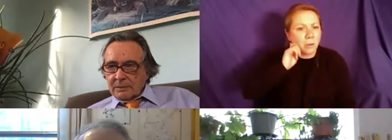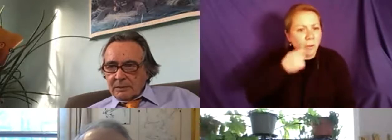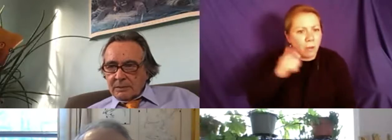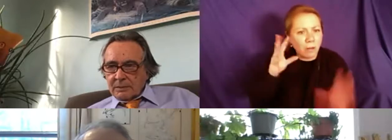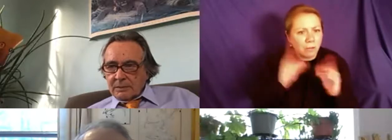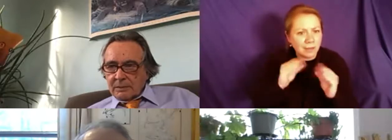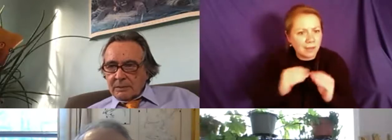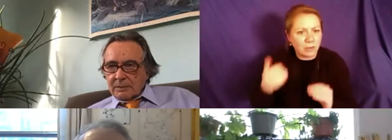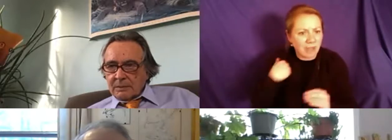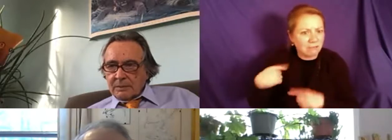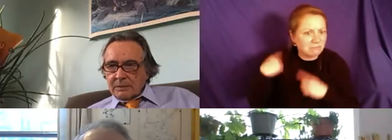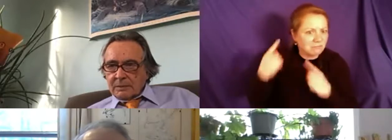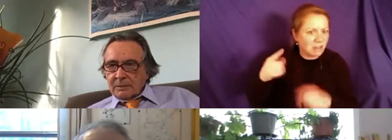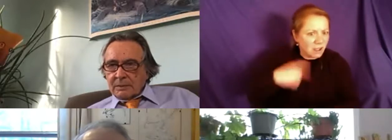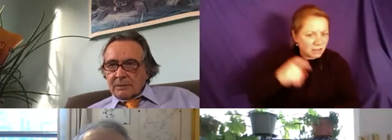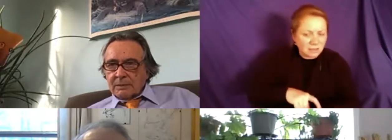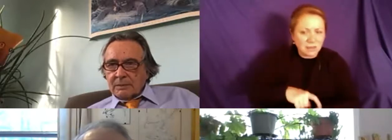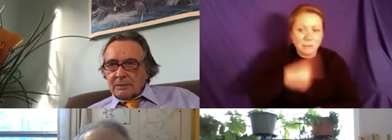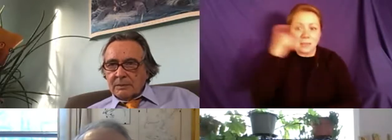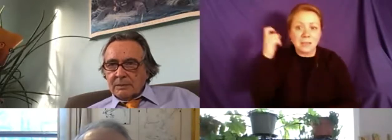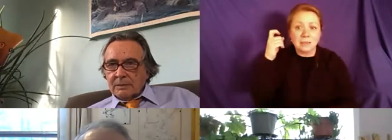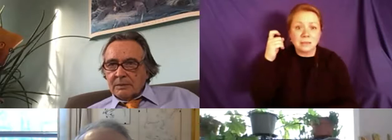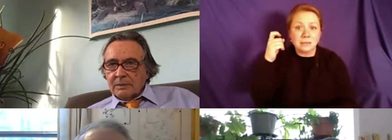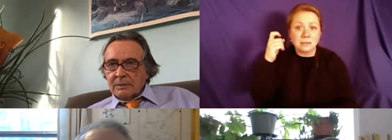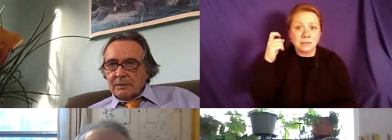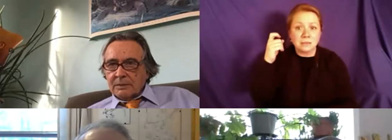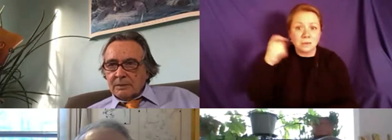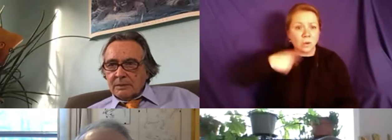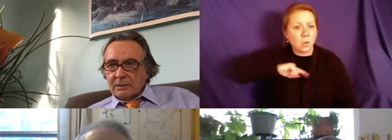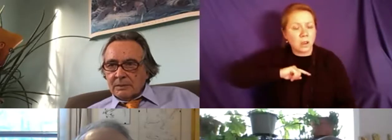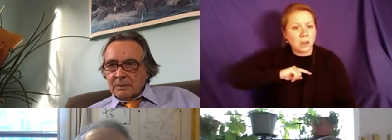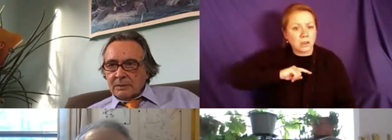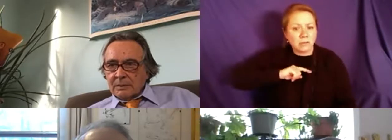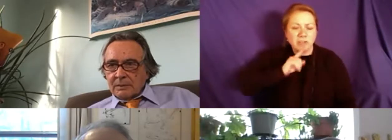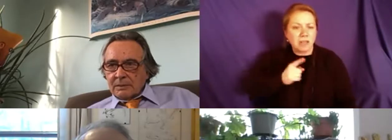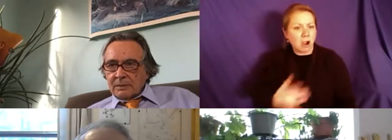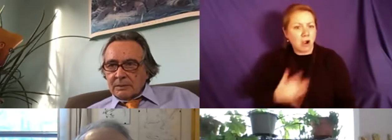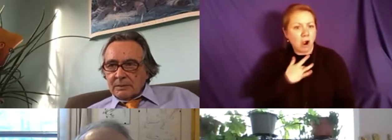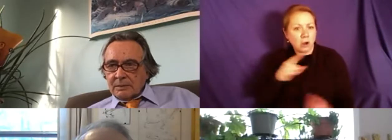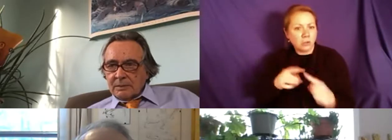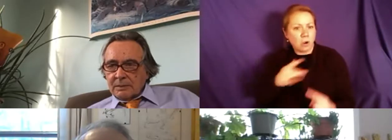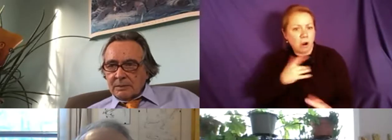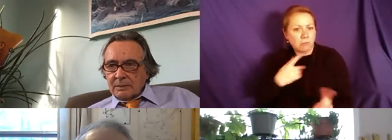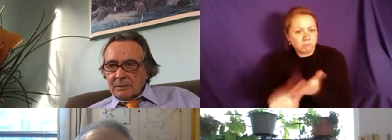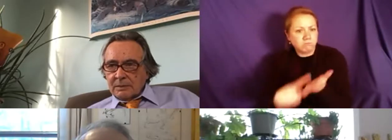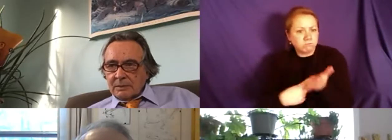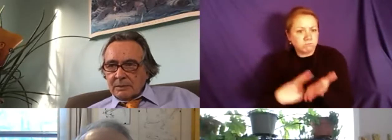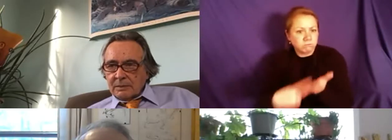had in a long time, because you know, we got into a heart-to-heart discussion, you